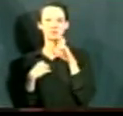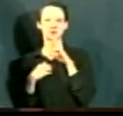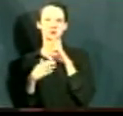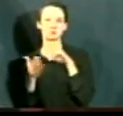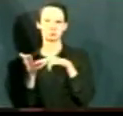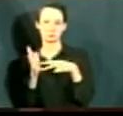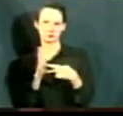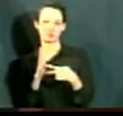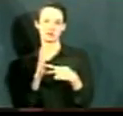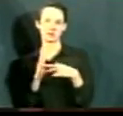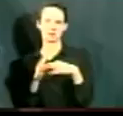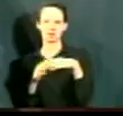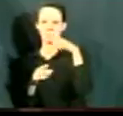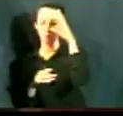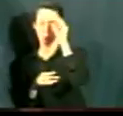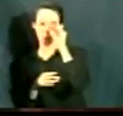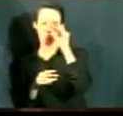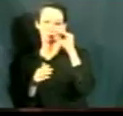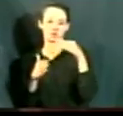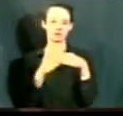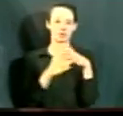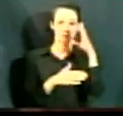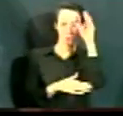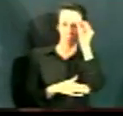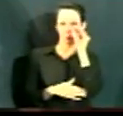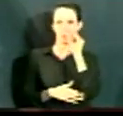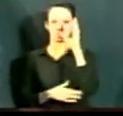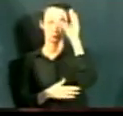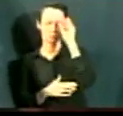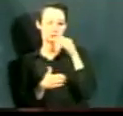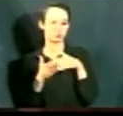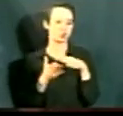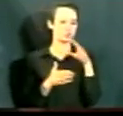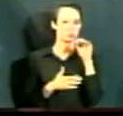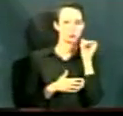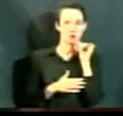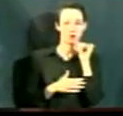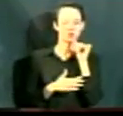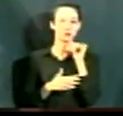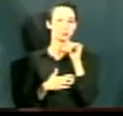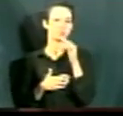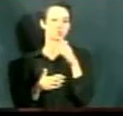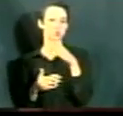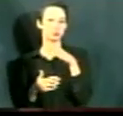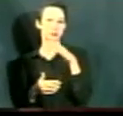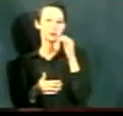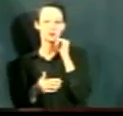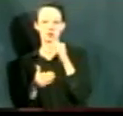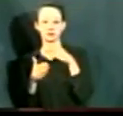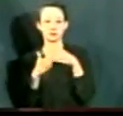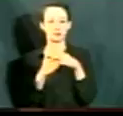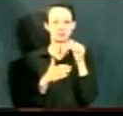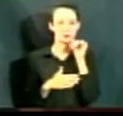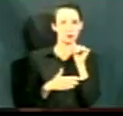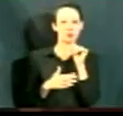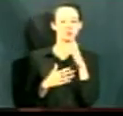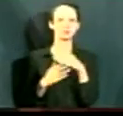girl, it's against the school rules, and I held up the paper. It's also against the law.